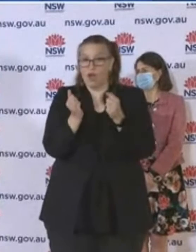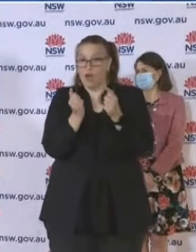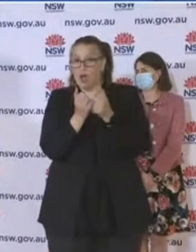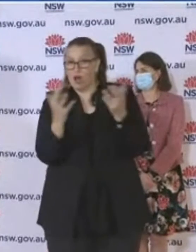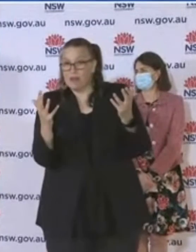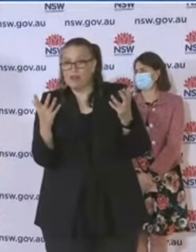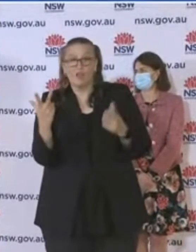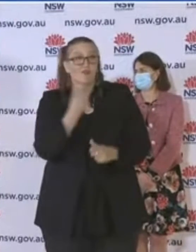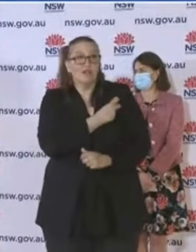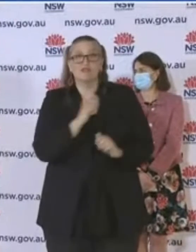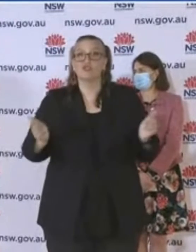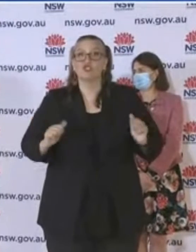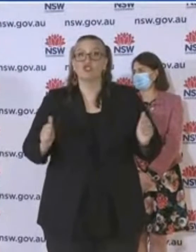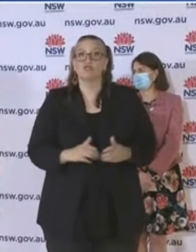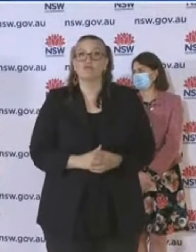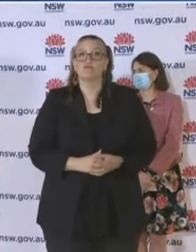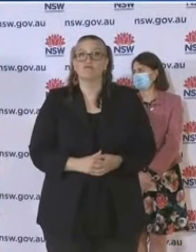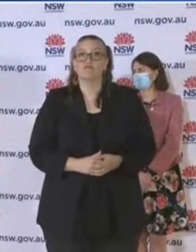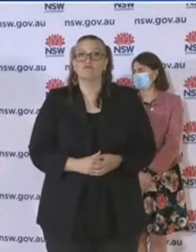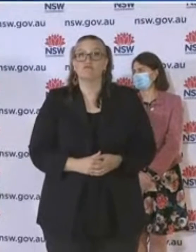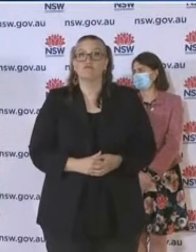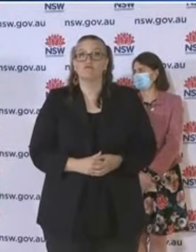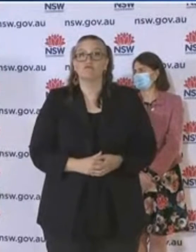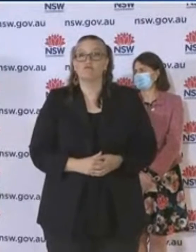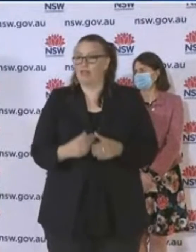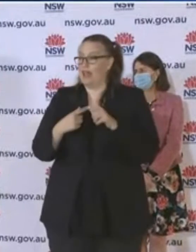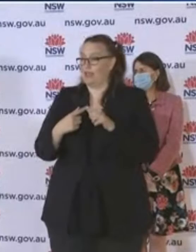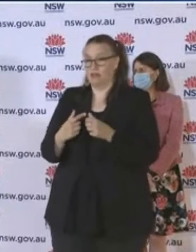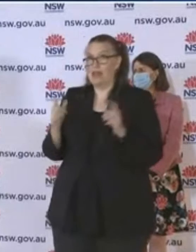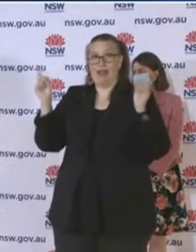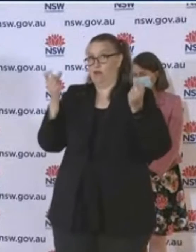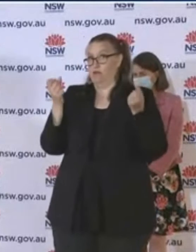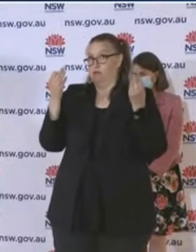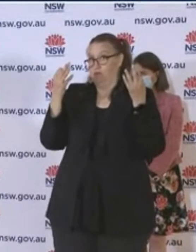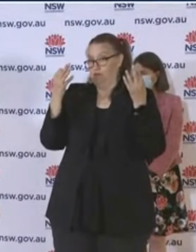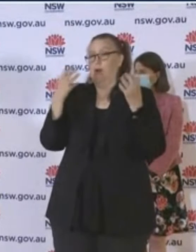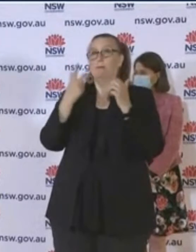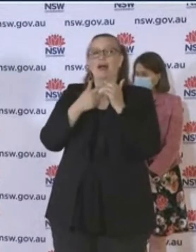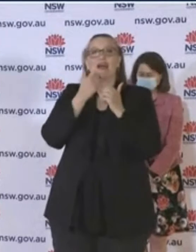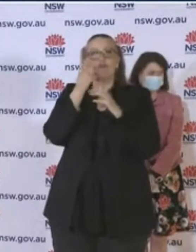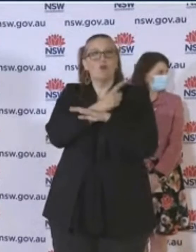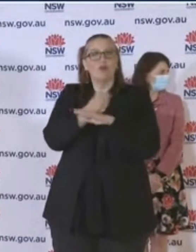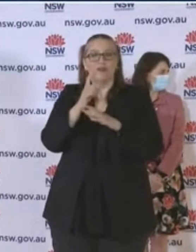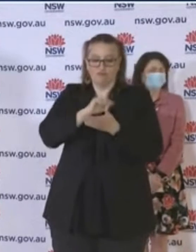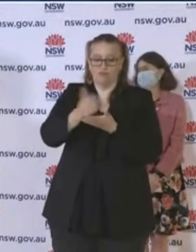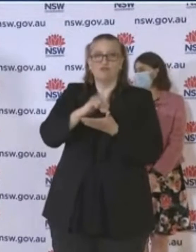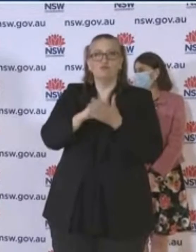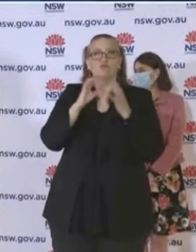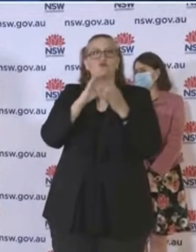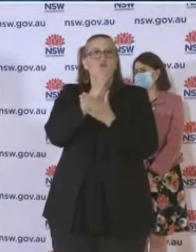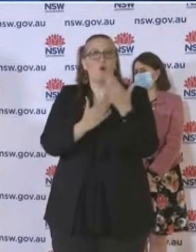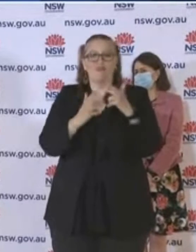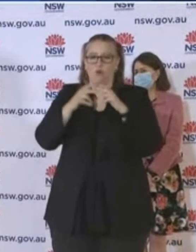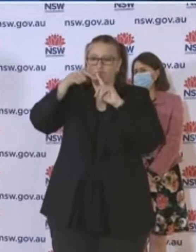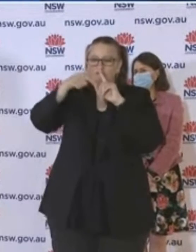or none? Is there any? I don't have that with me. We do on a weekly basis publish our epidemiological report, which provides information on that level